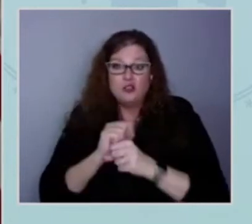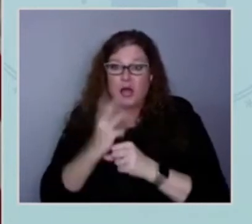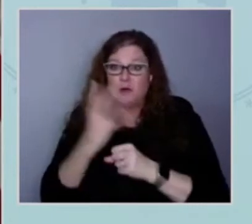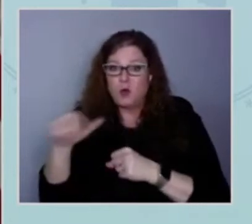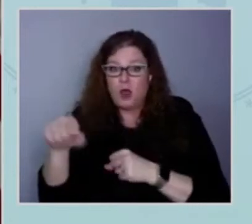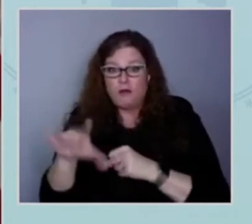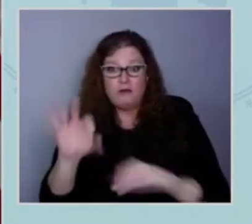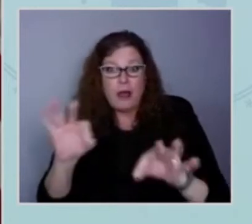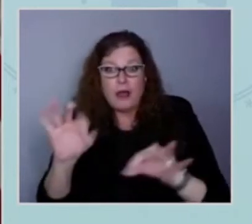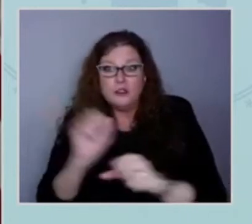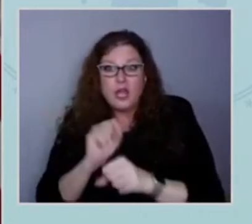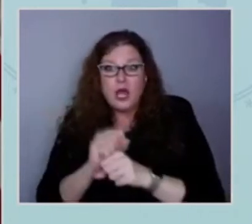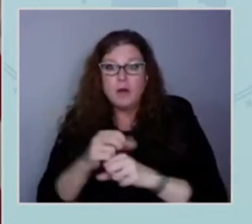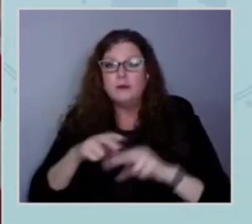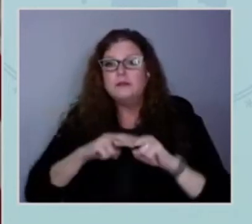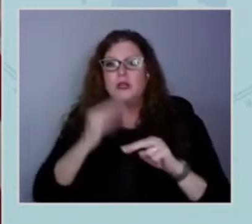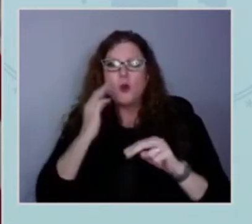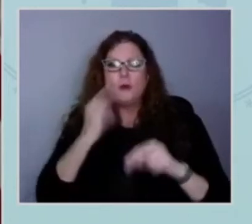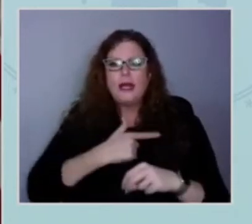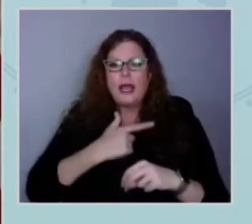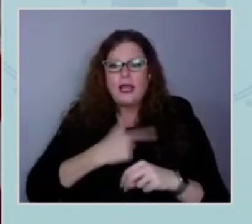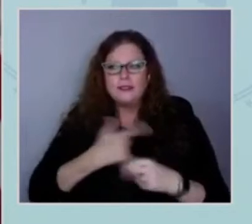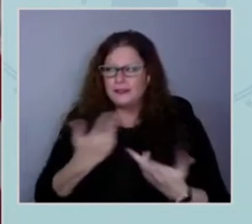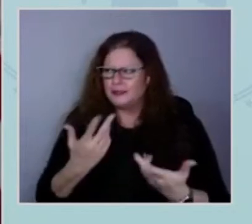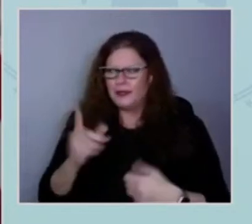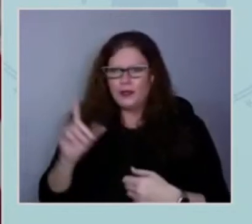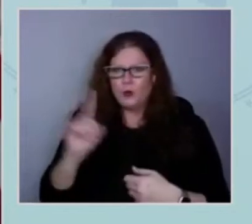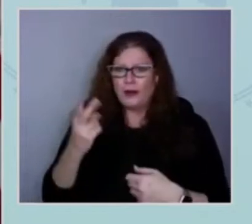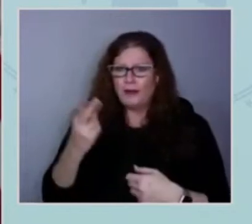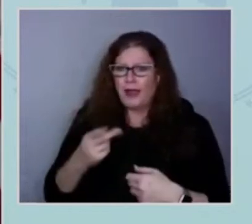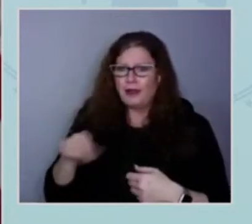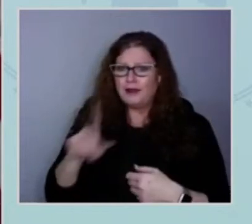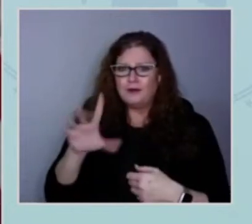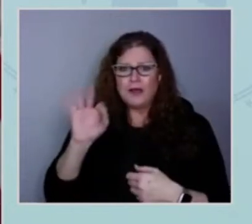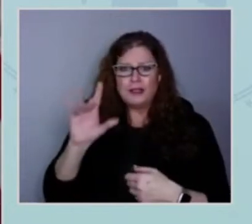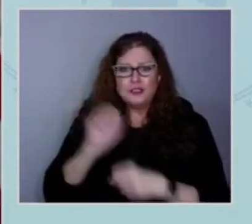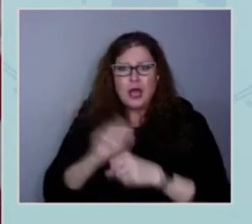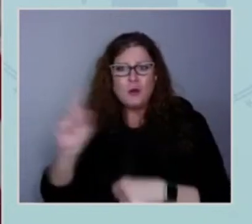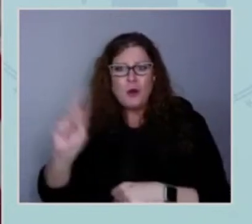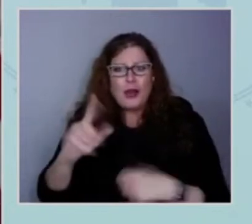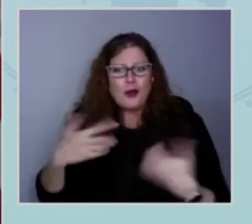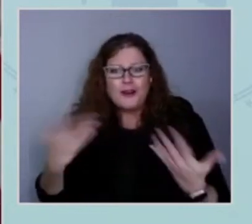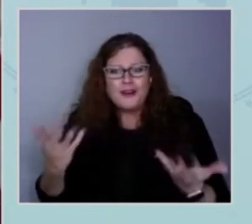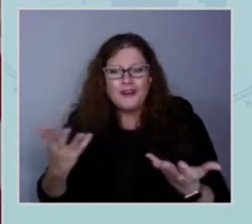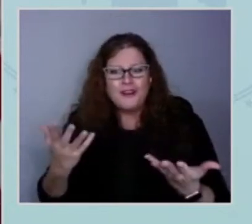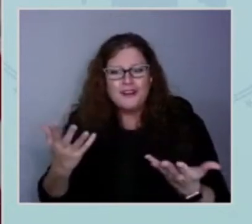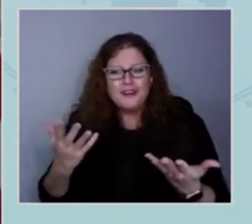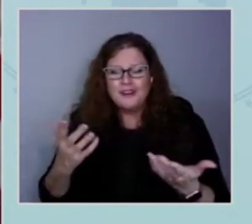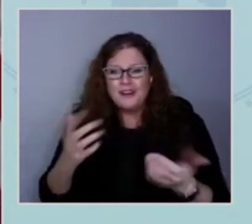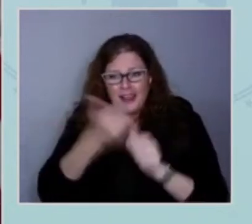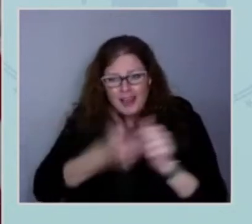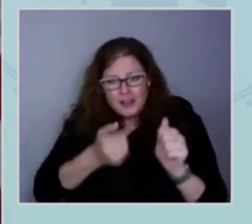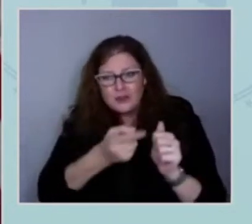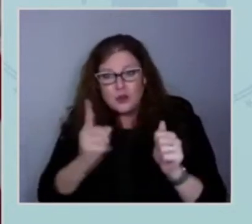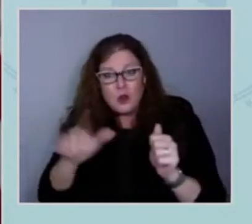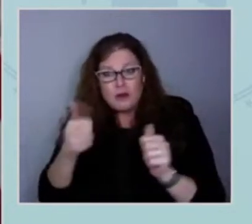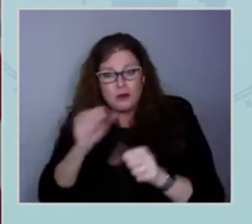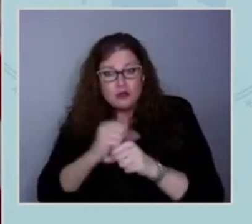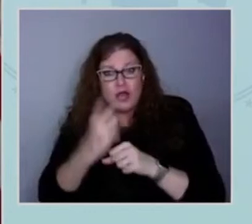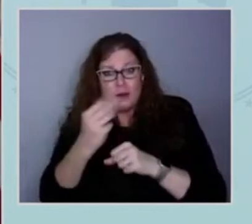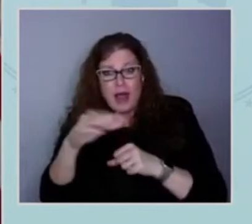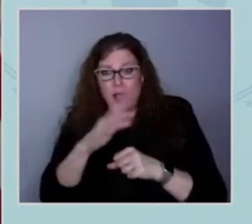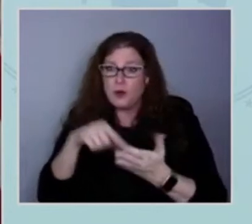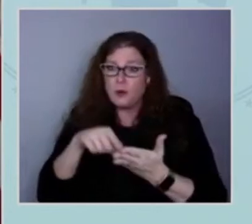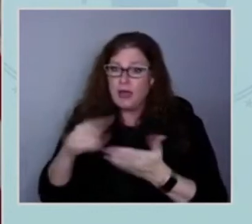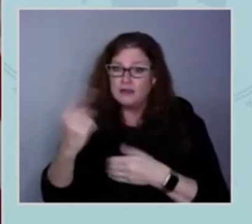security. It's not like there's a lot of jobs you're going to go to. Like, oh, you're sitting home being lazy. Well, where the heck are you going to go get a